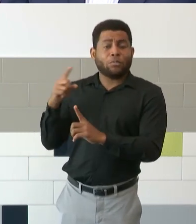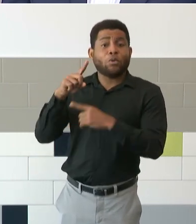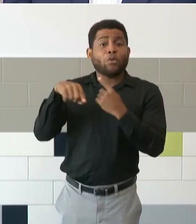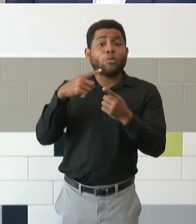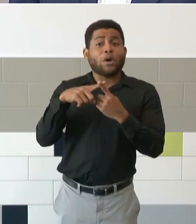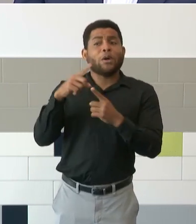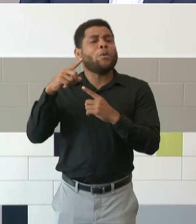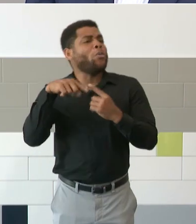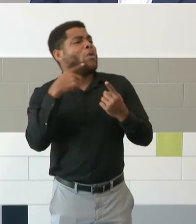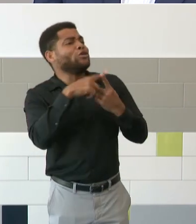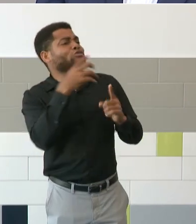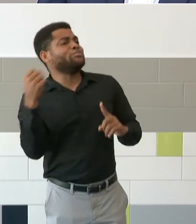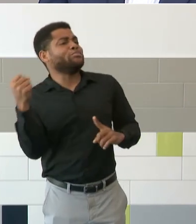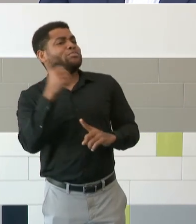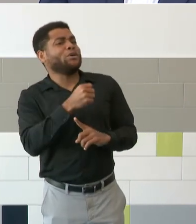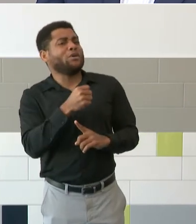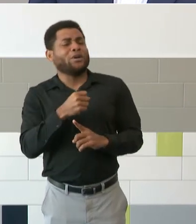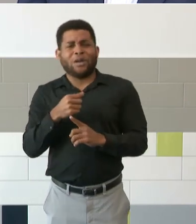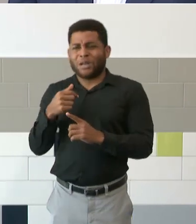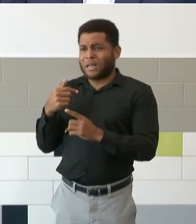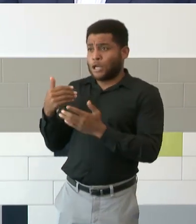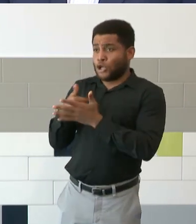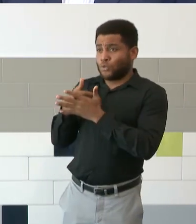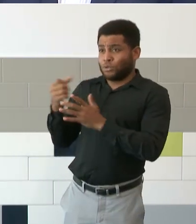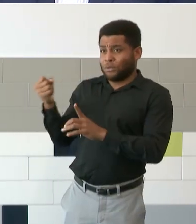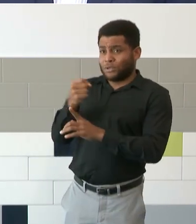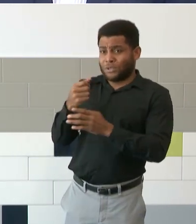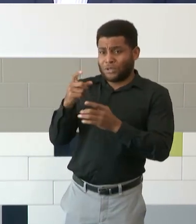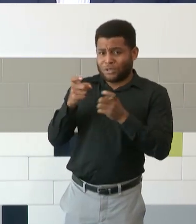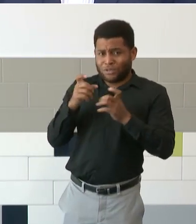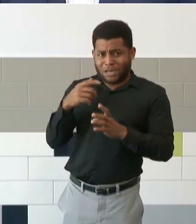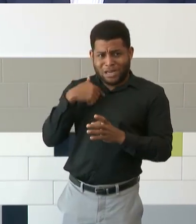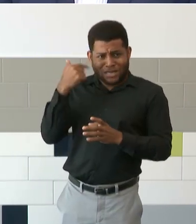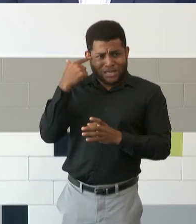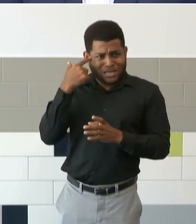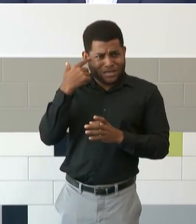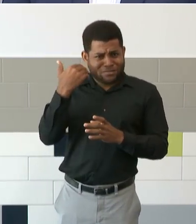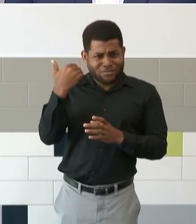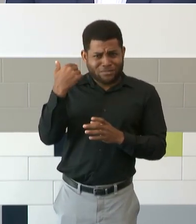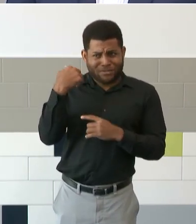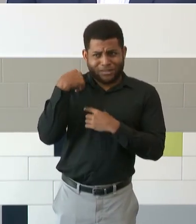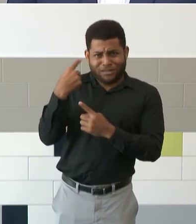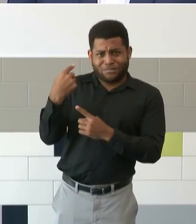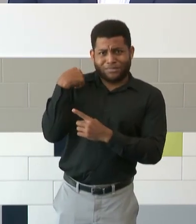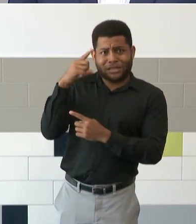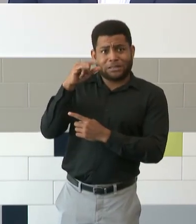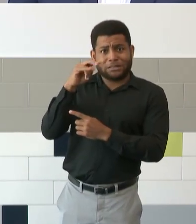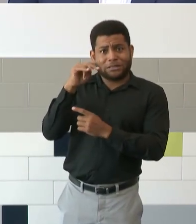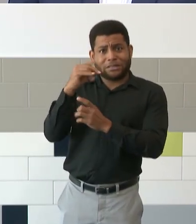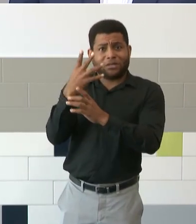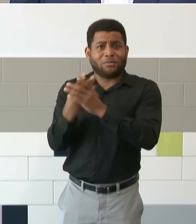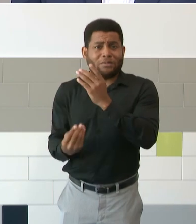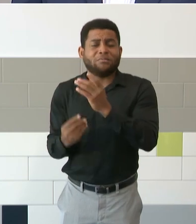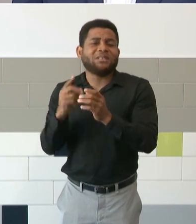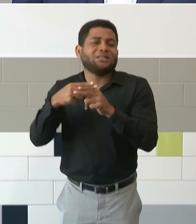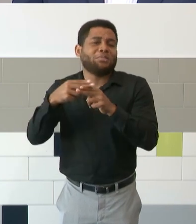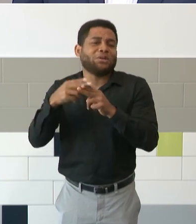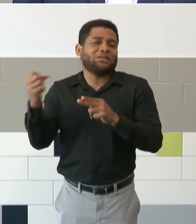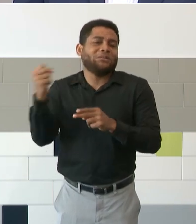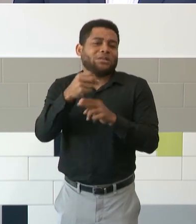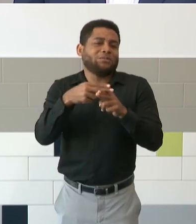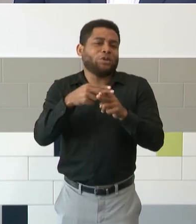since Linda's passing. Okay, but no new permanent head has been appointed. No new permanent head,